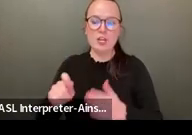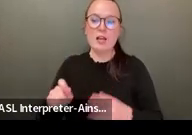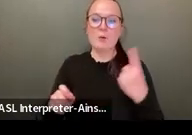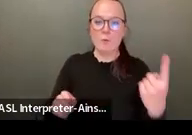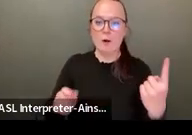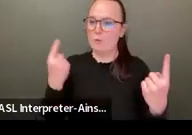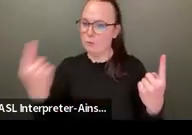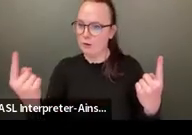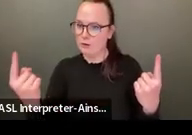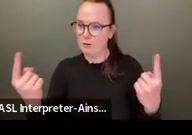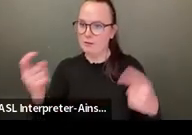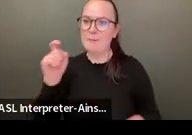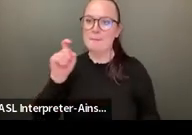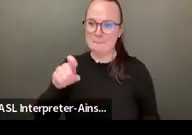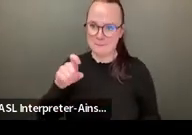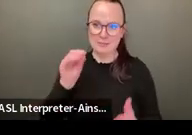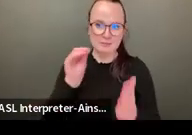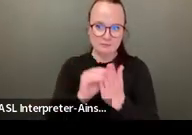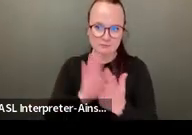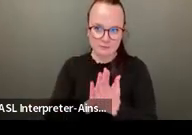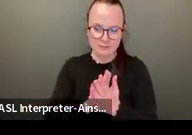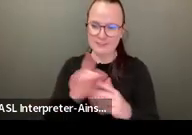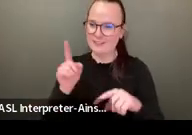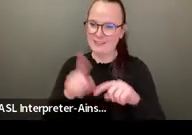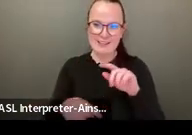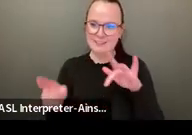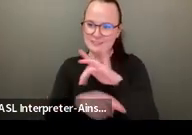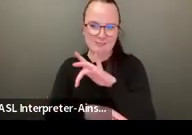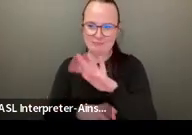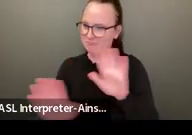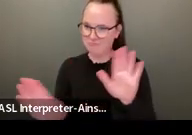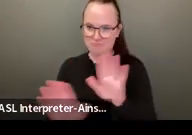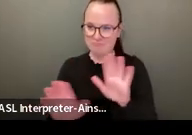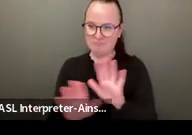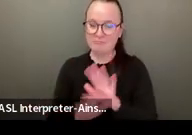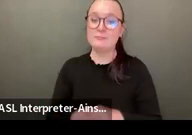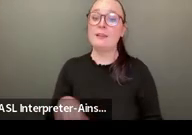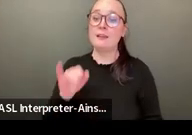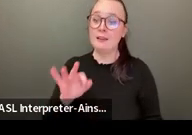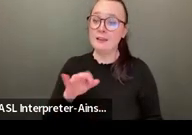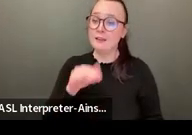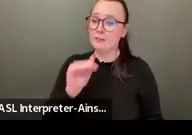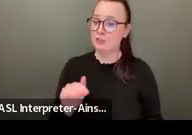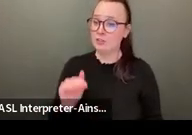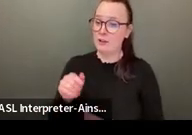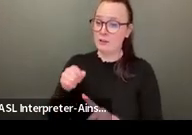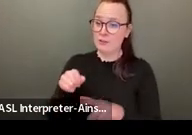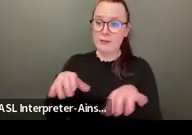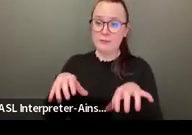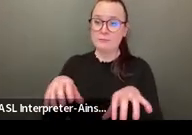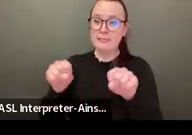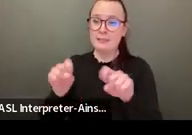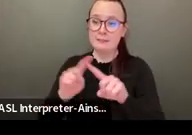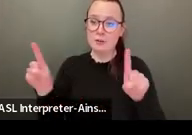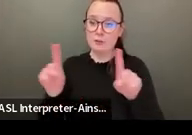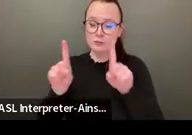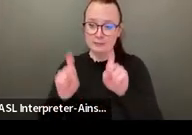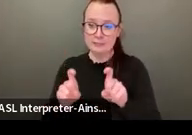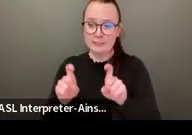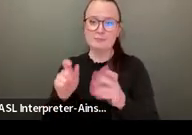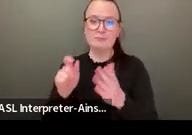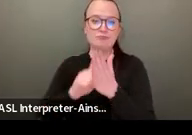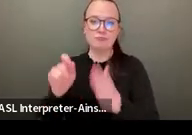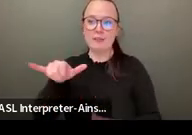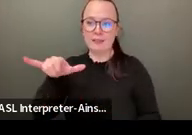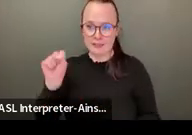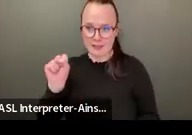be blank. It is a must fill. So if the child is going to be taking the alternate assessment, you would check yes. You would